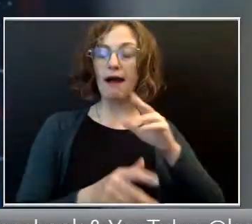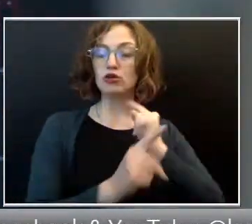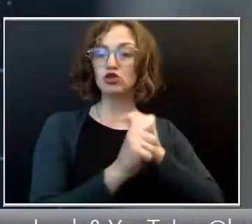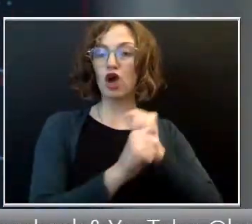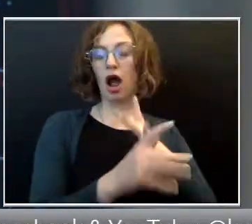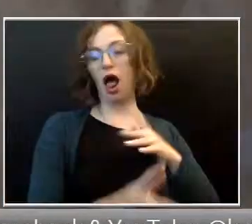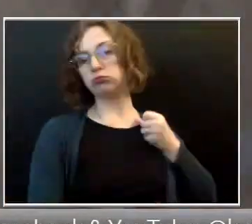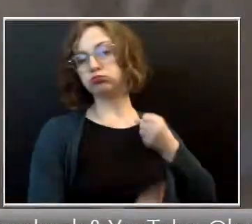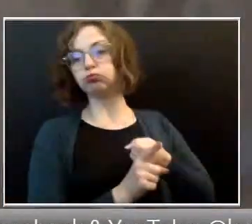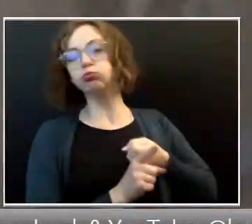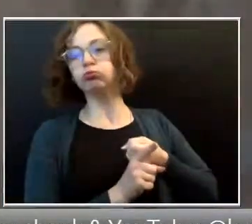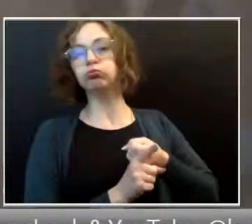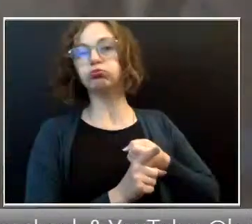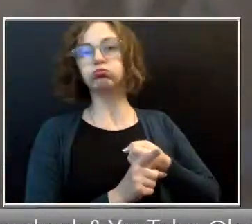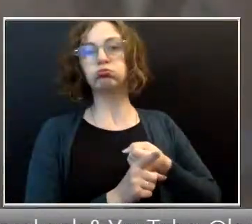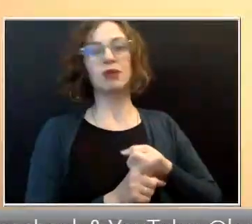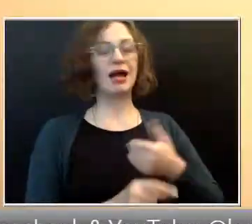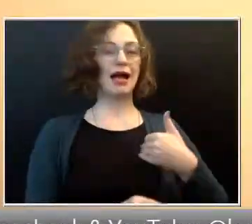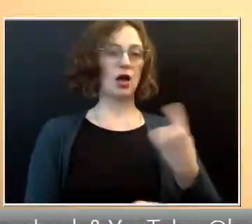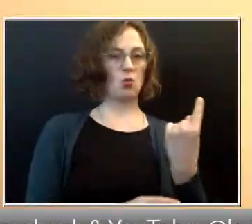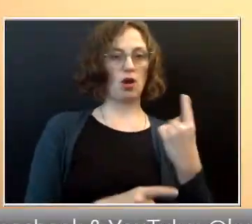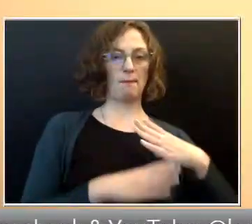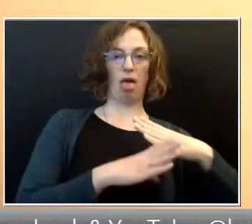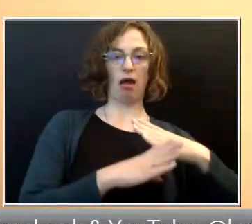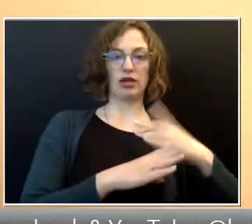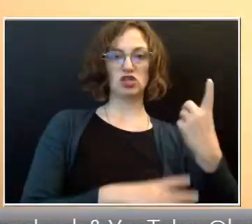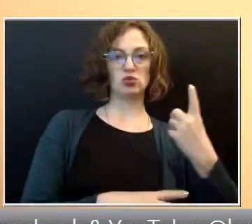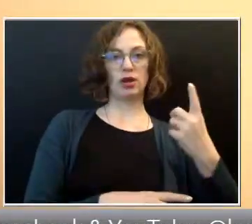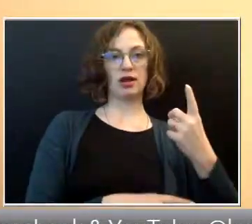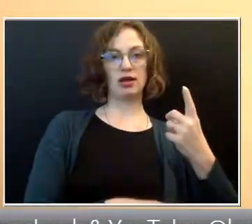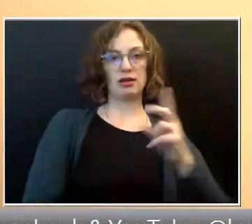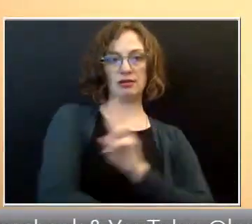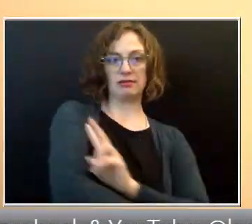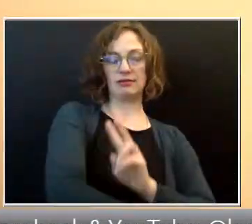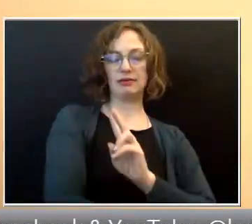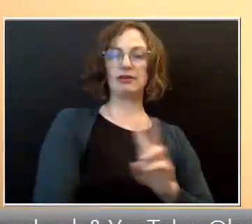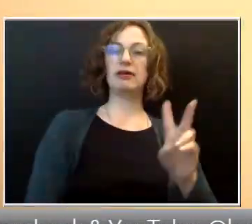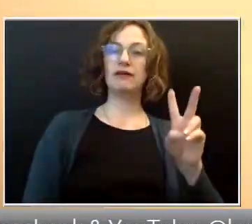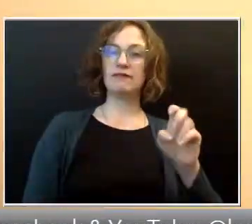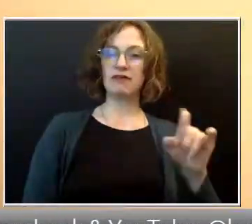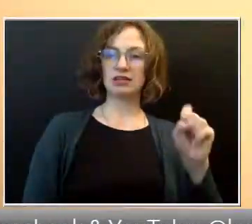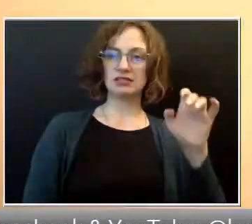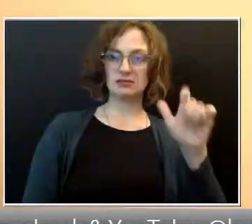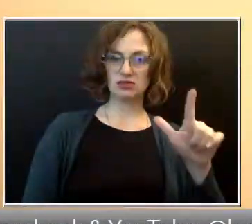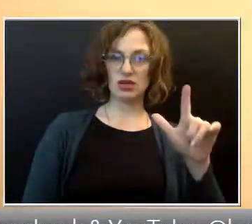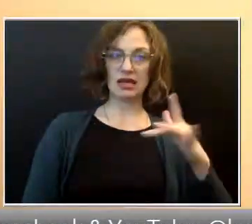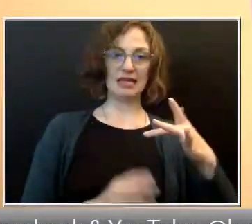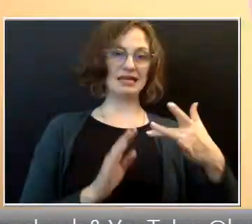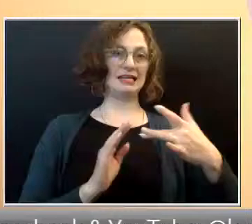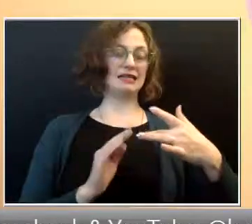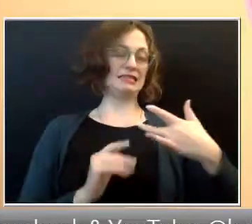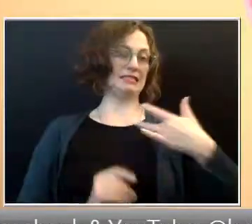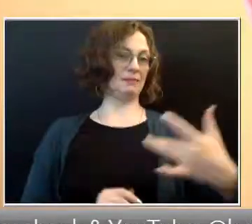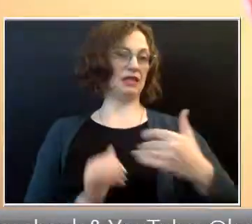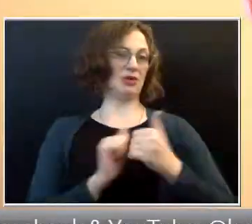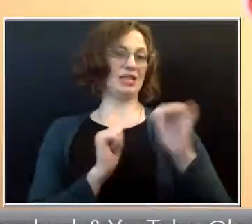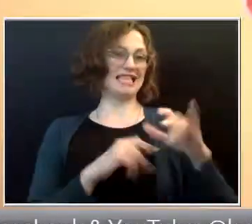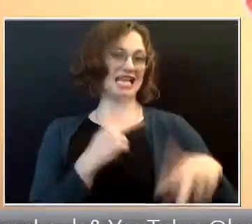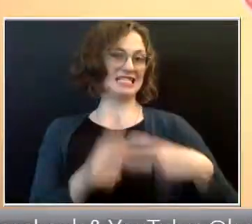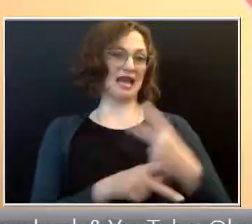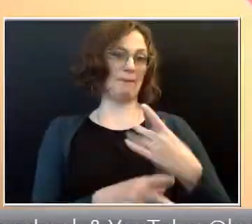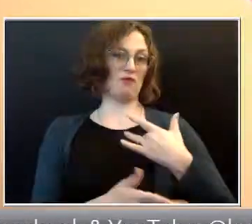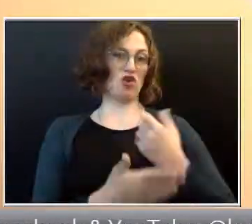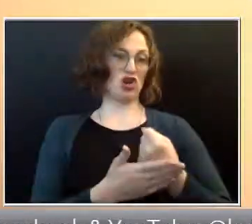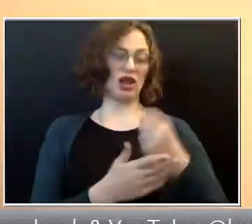in that one, and typically with a Widowmaker heart attack, people just keel over and die right there. He would survive, but that heart attack at